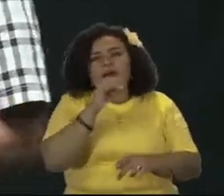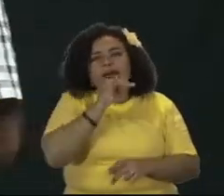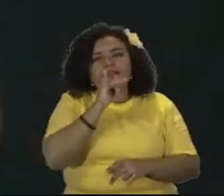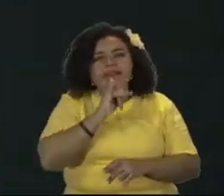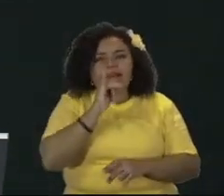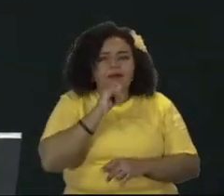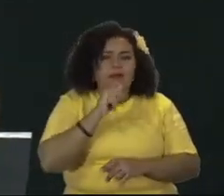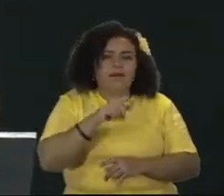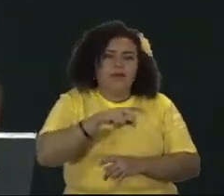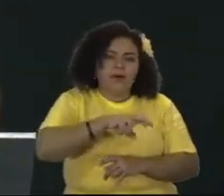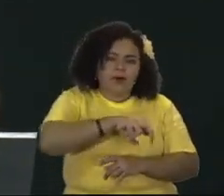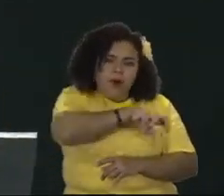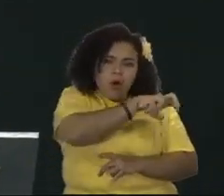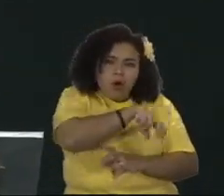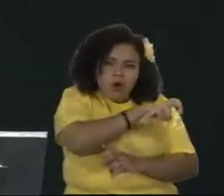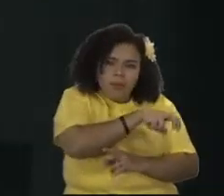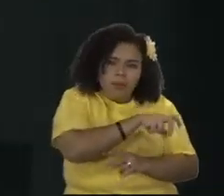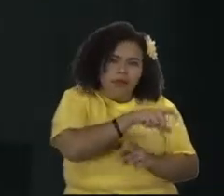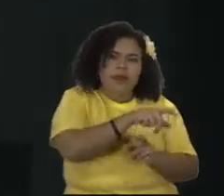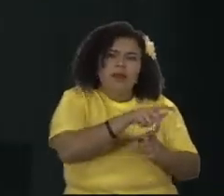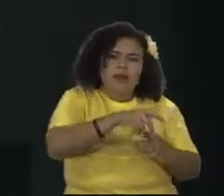Have you ever heard that there is many dust